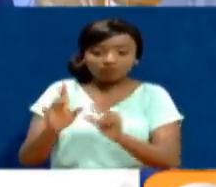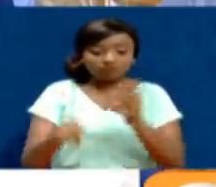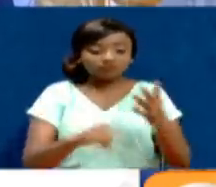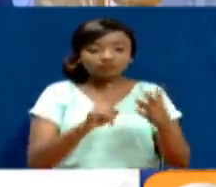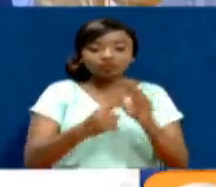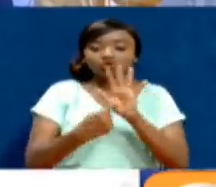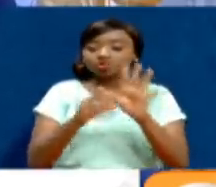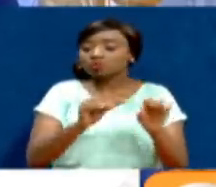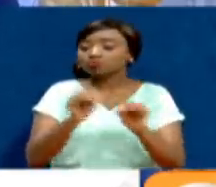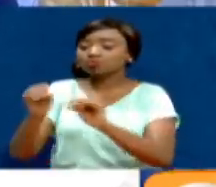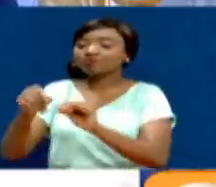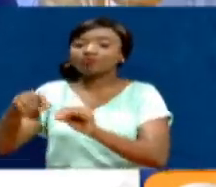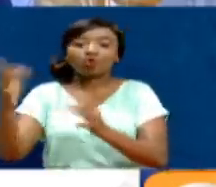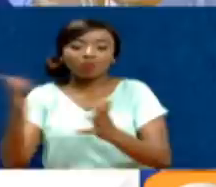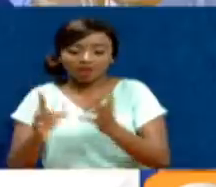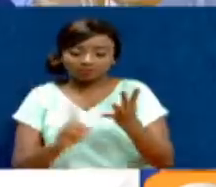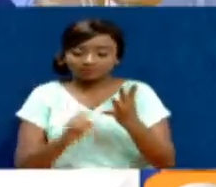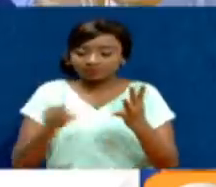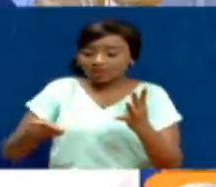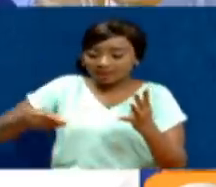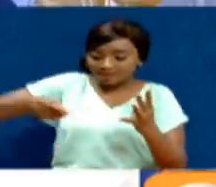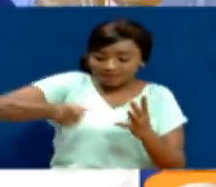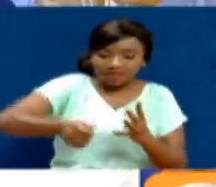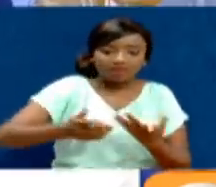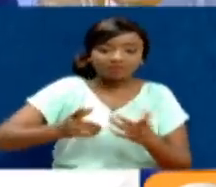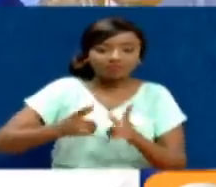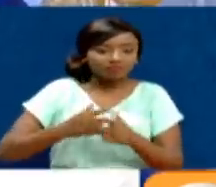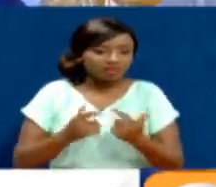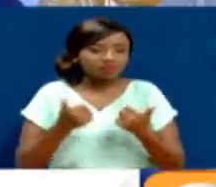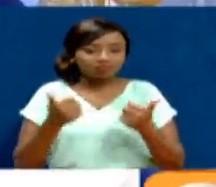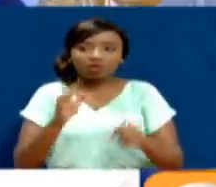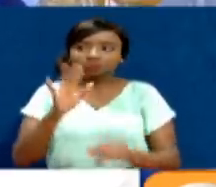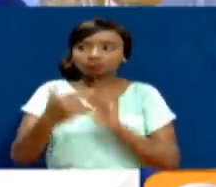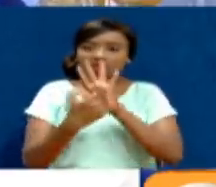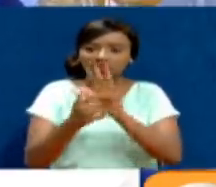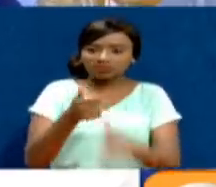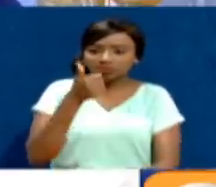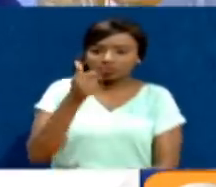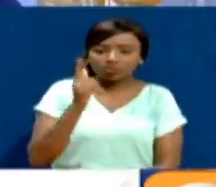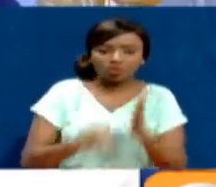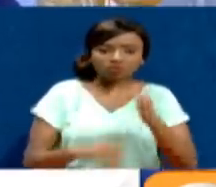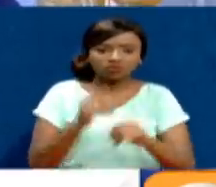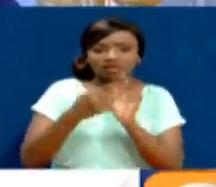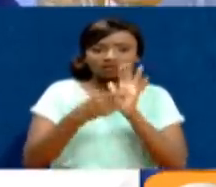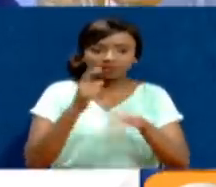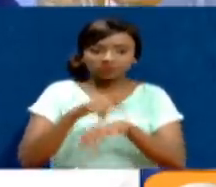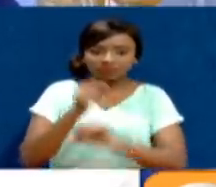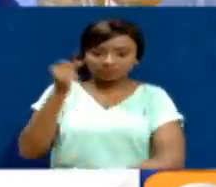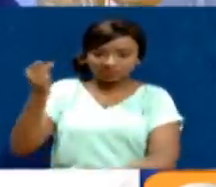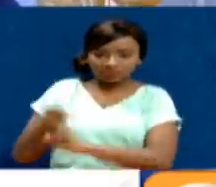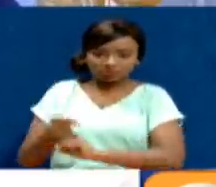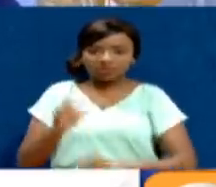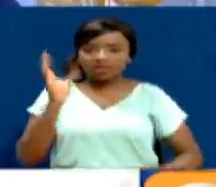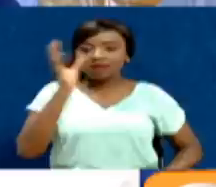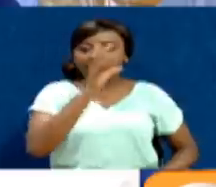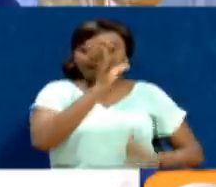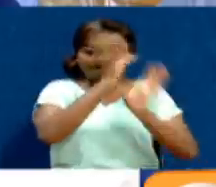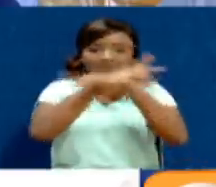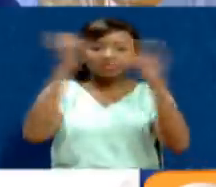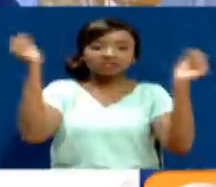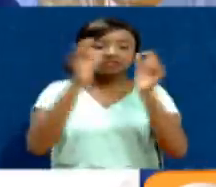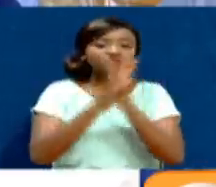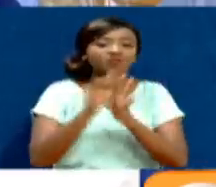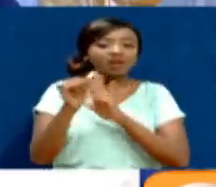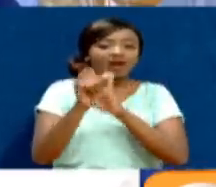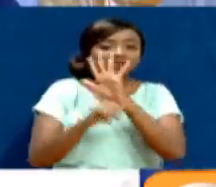go, compensate them, waende. I want to give you a very good example, Jeff. When we were supporting the president in the Big Four agenda,